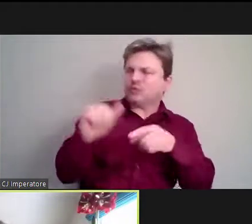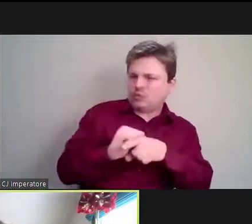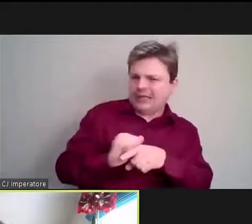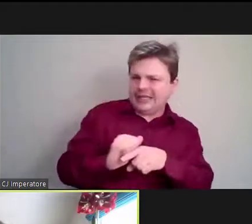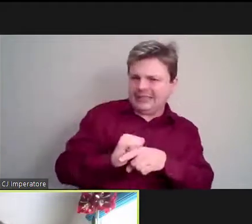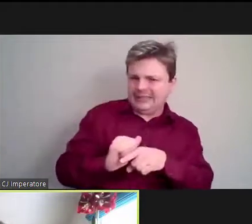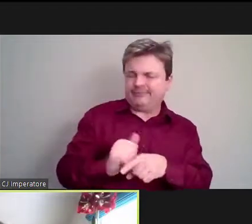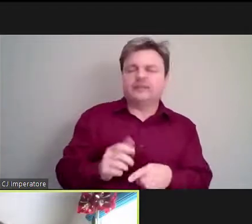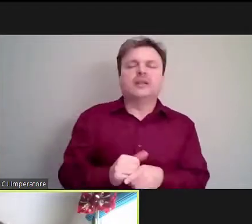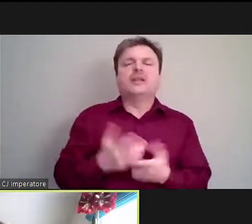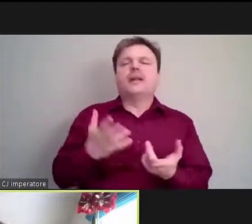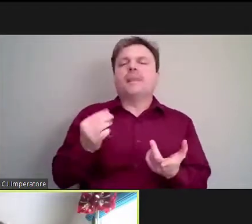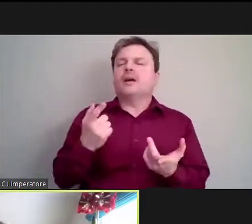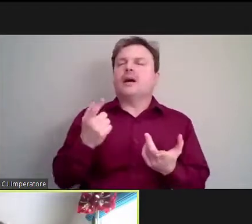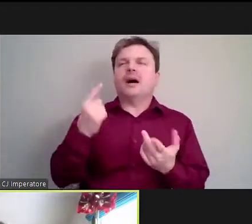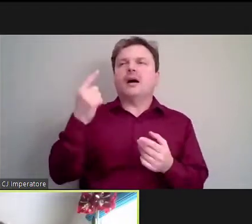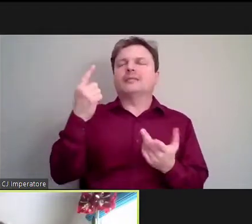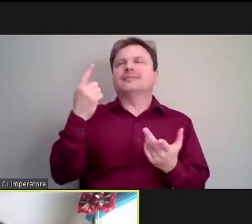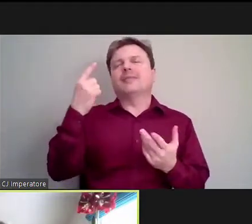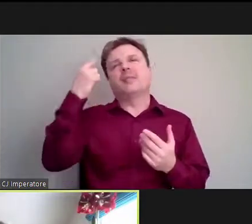thinking beyond